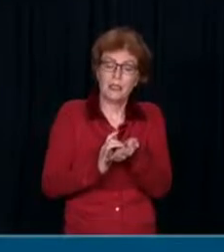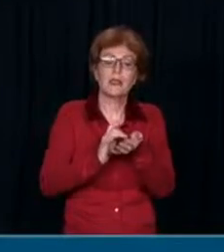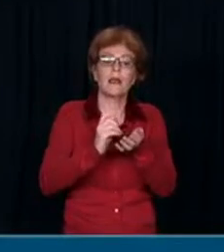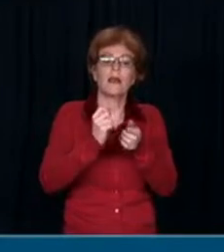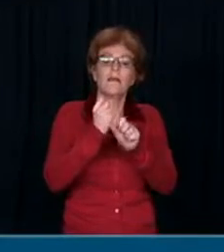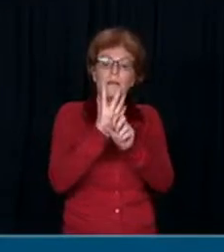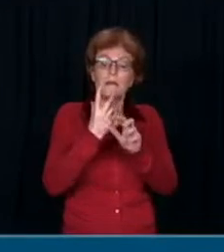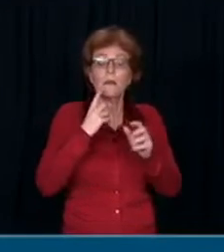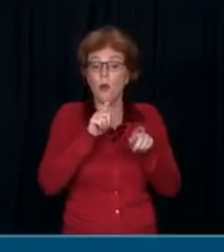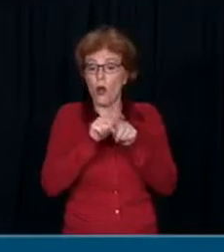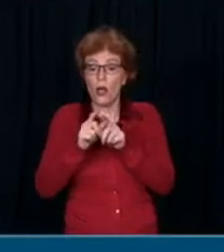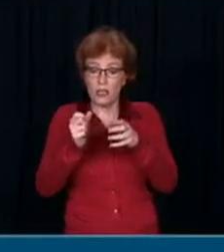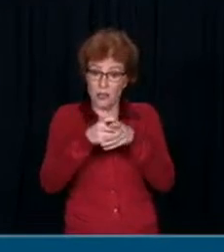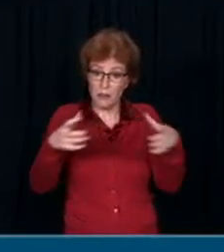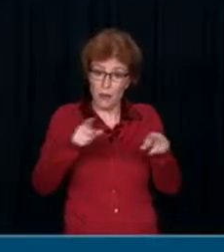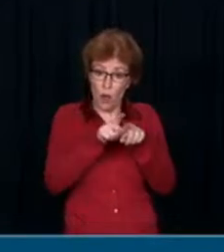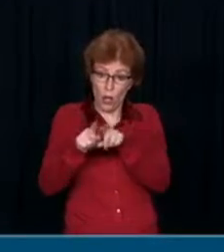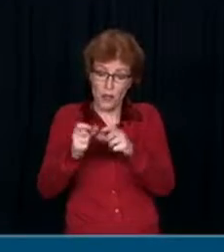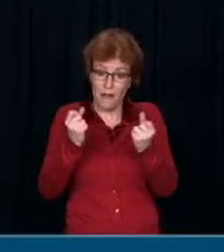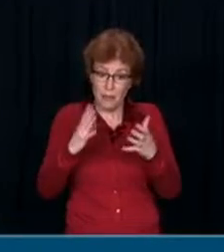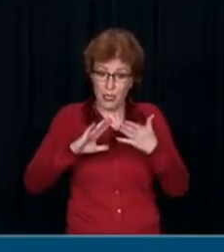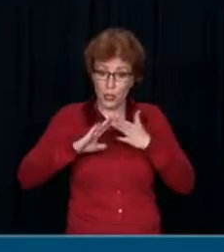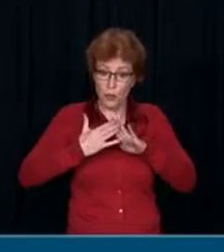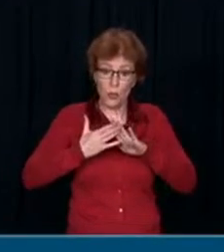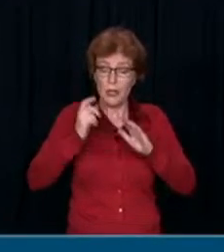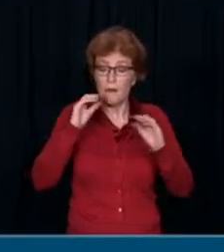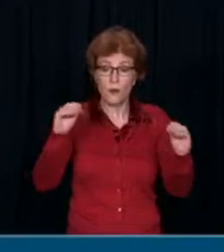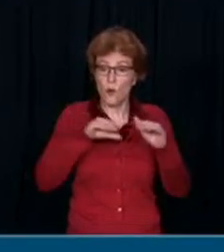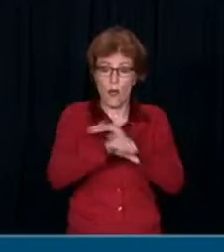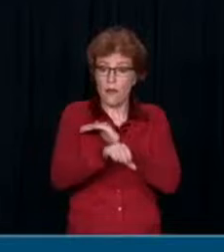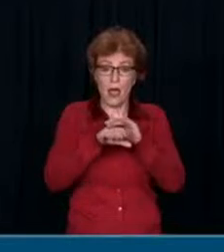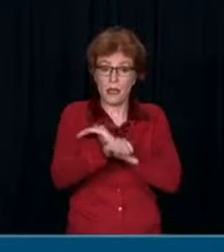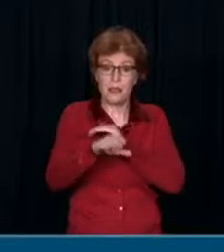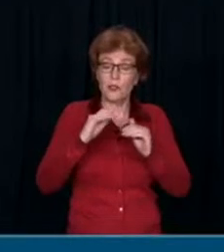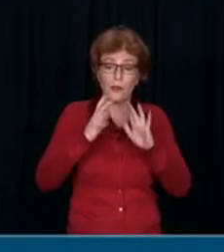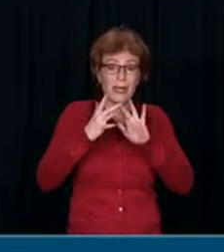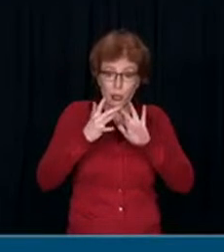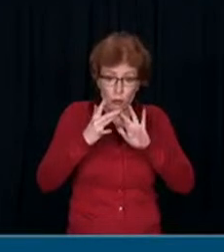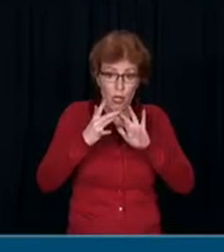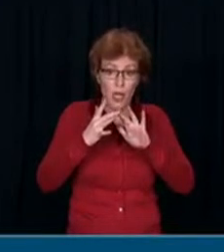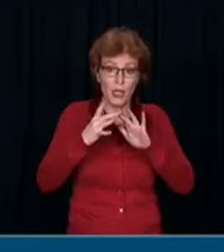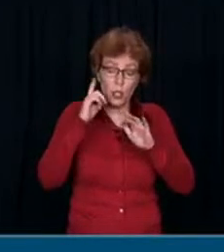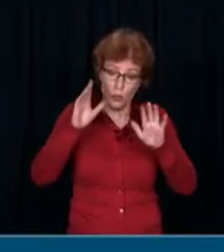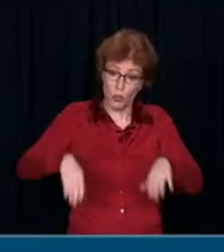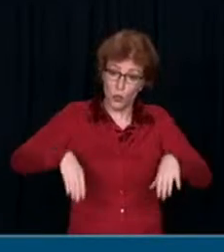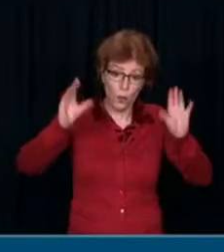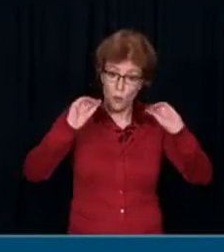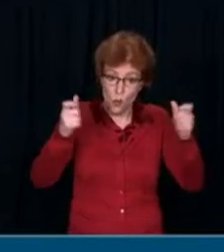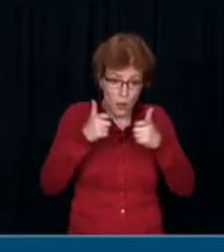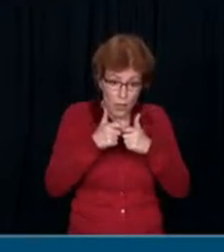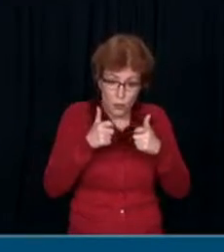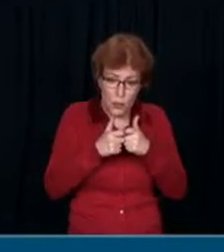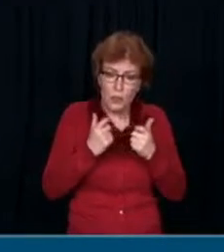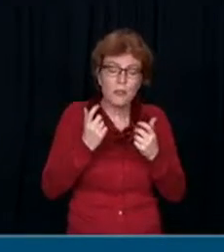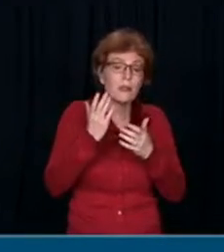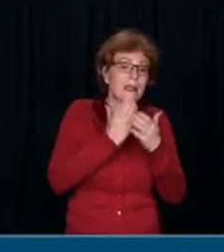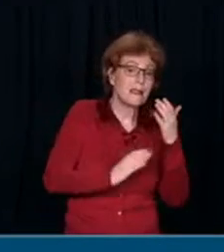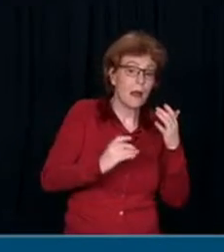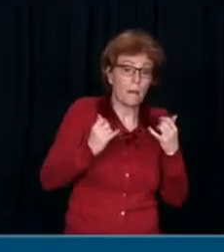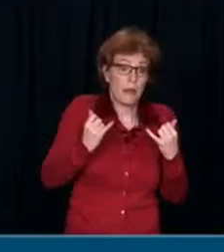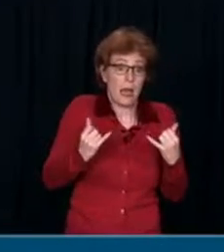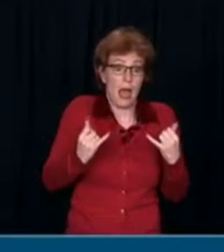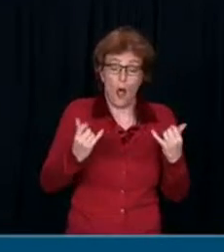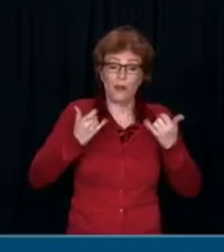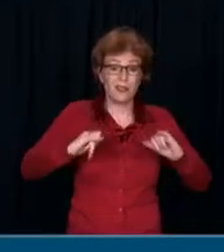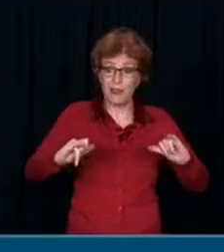many communities on the nation, as you know, that don't have access to the internet. You said you grew up with no electricity. Some now